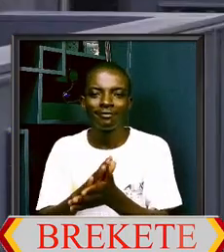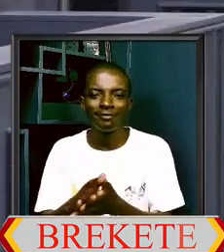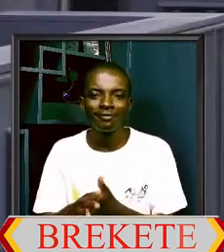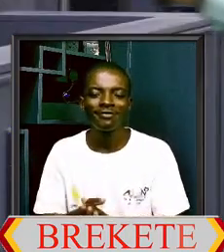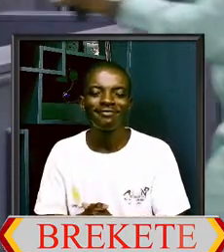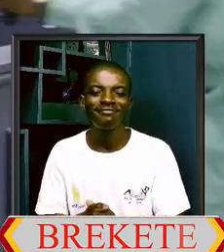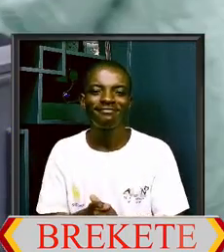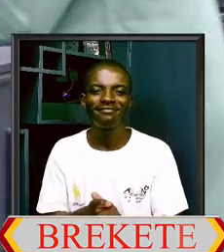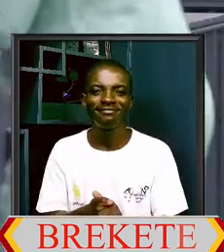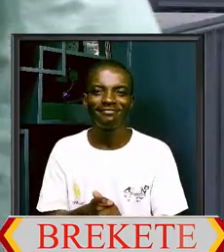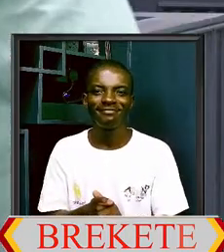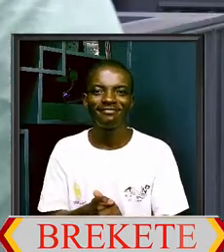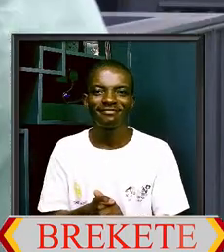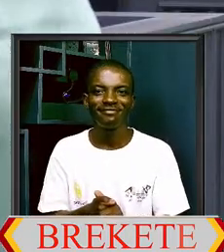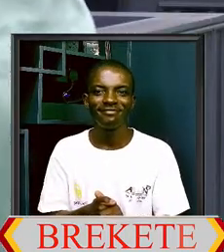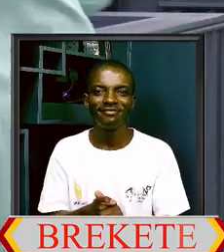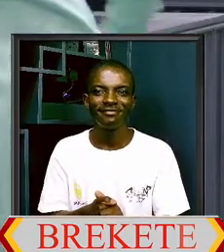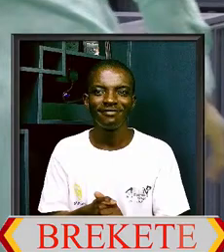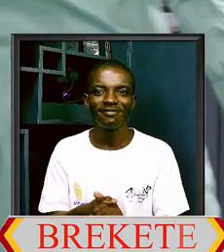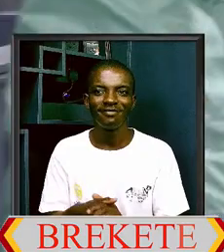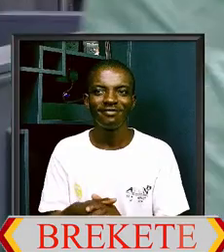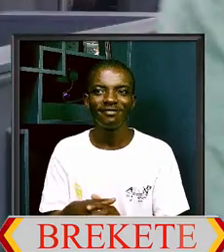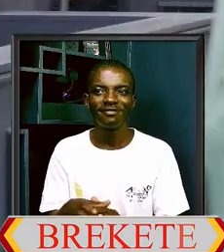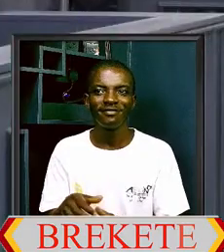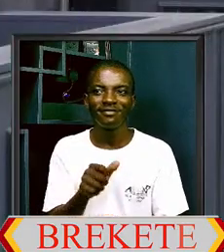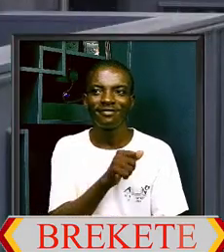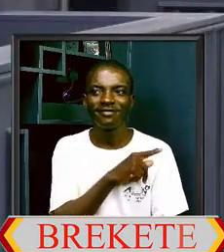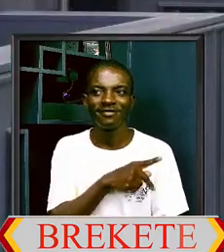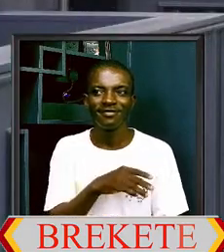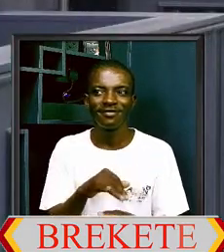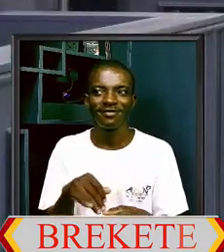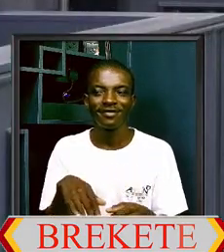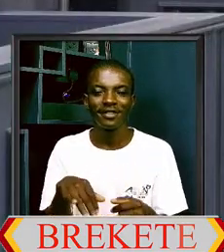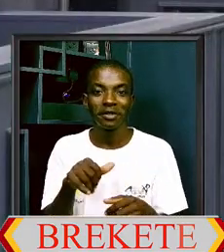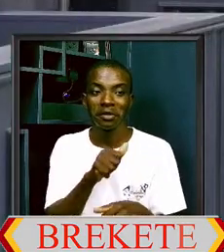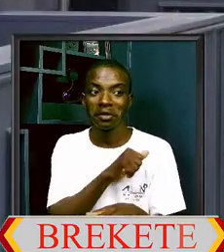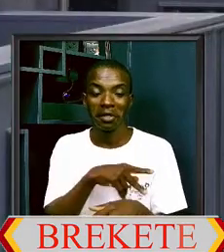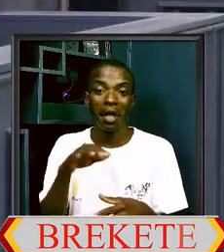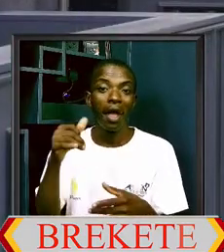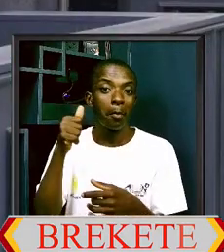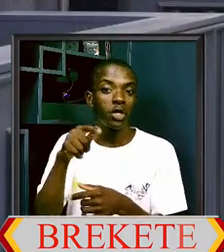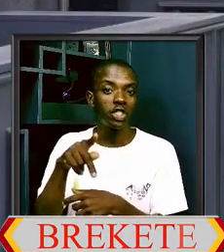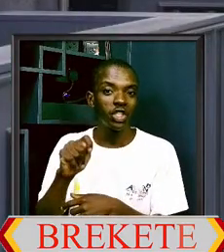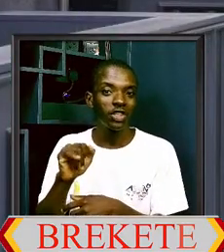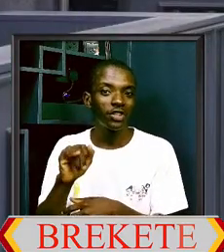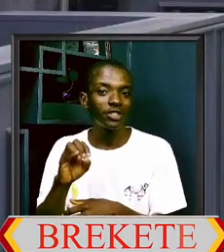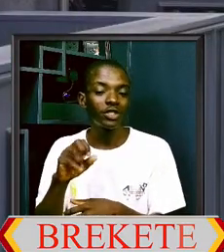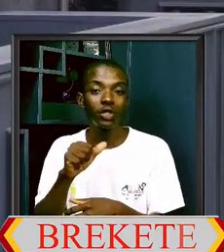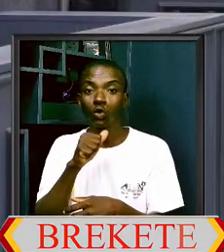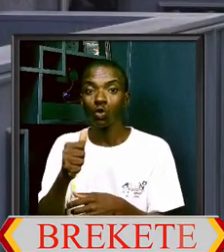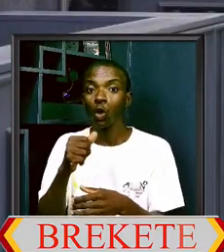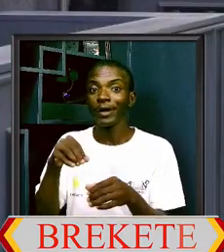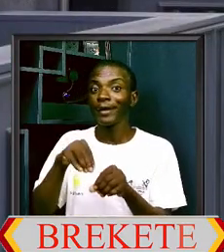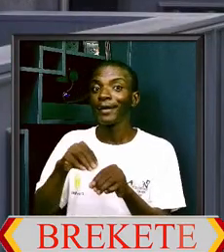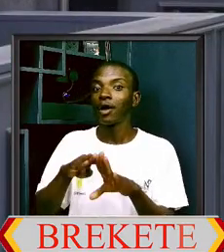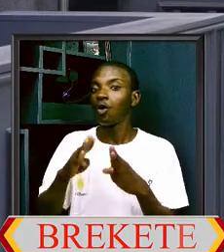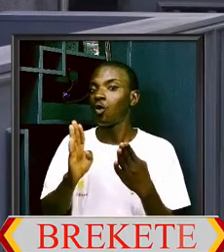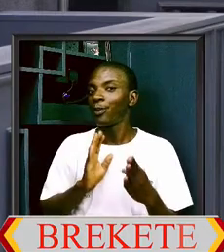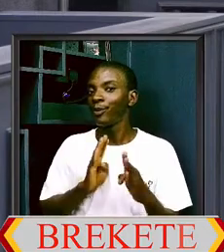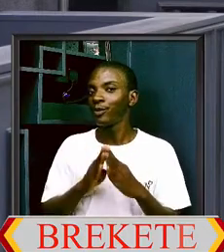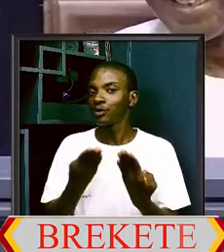appreciate ourselves appreciate say this one is not in our